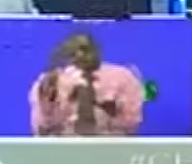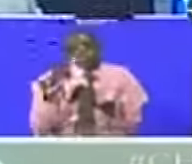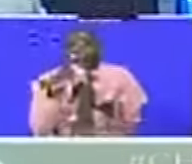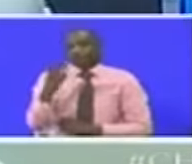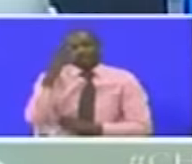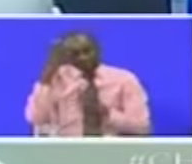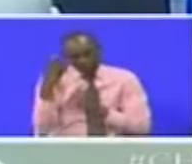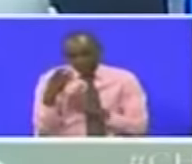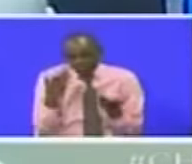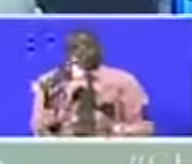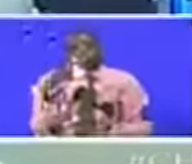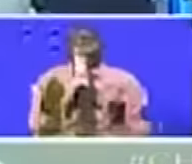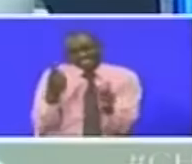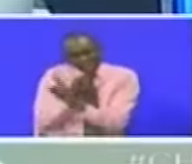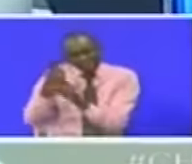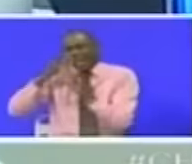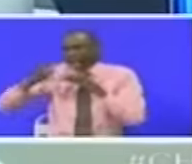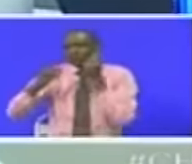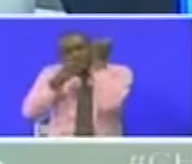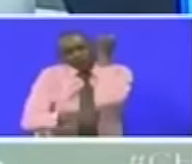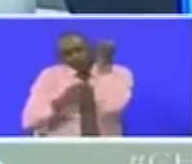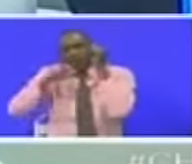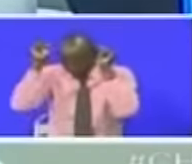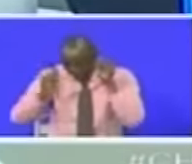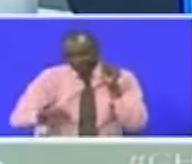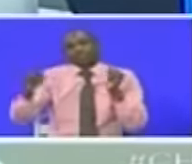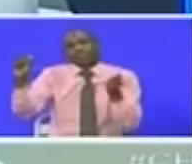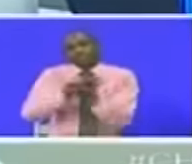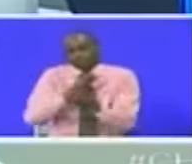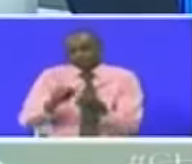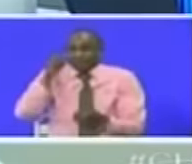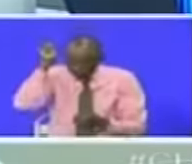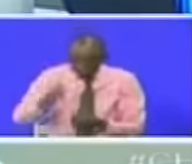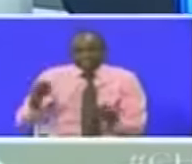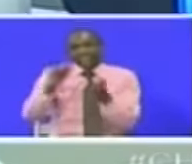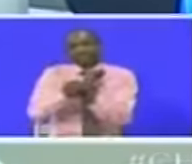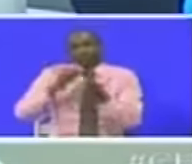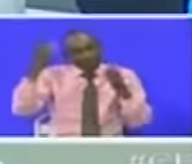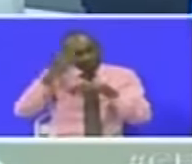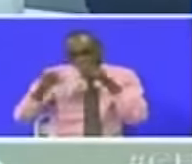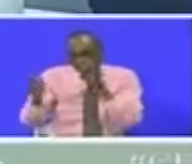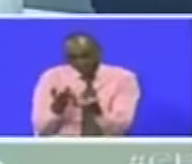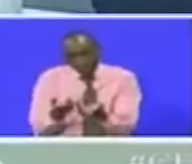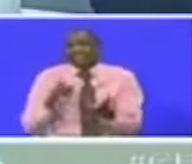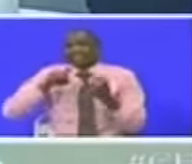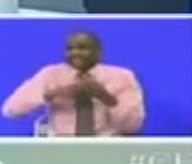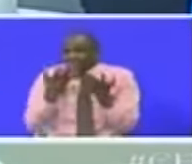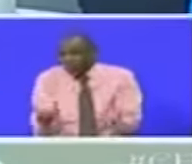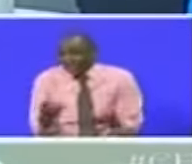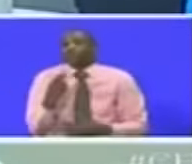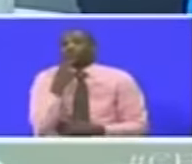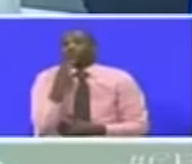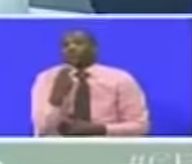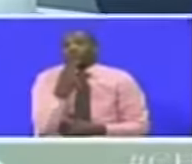the number of unsafe residential buildings in Nairobi that will have to be destroyed. The demolition commences on Tuesday, that